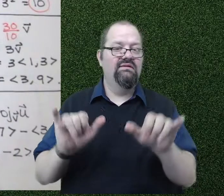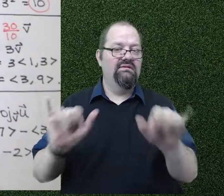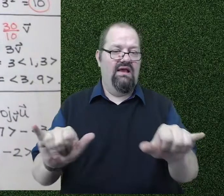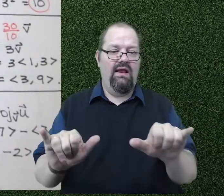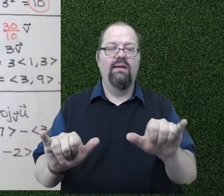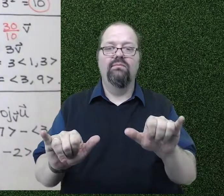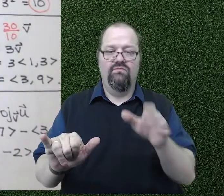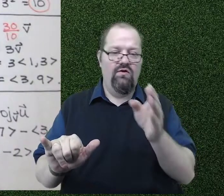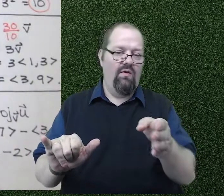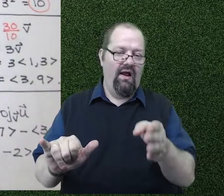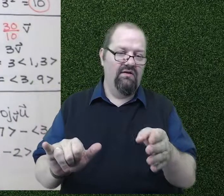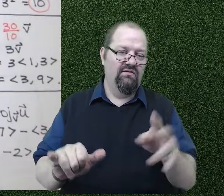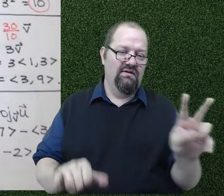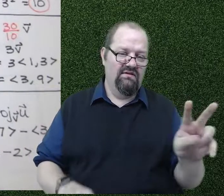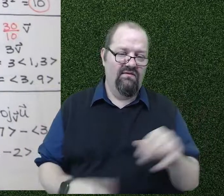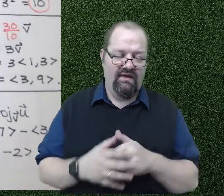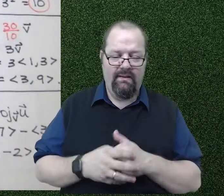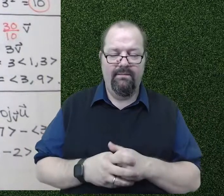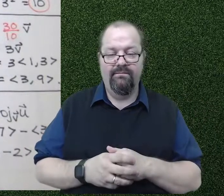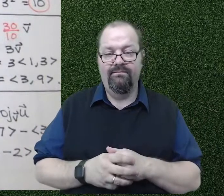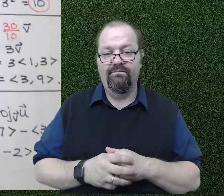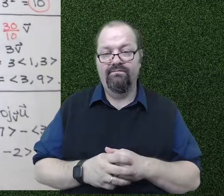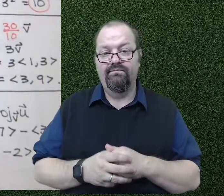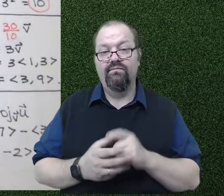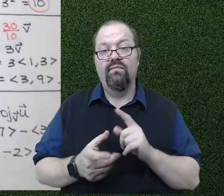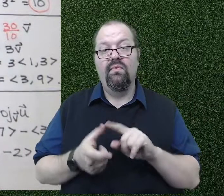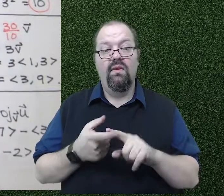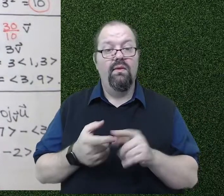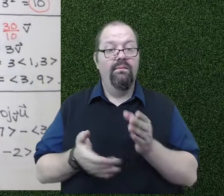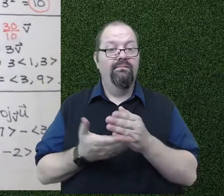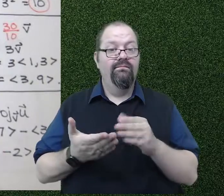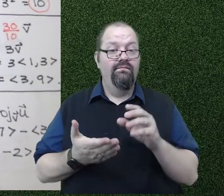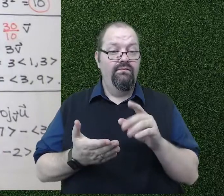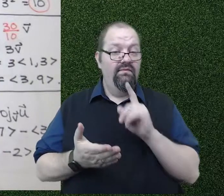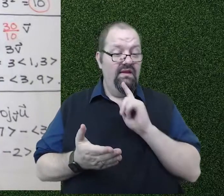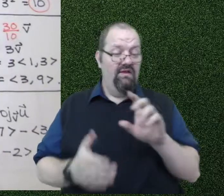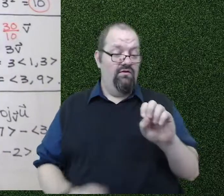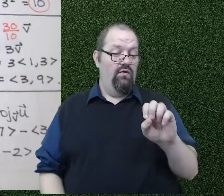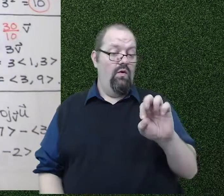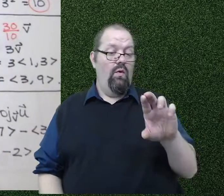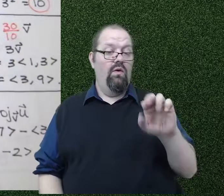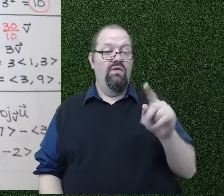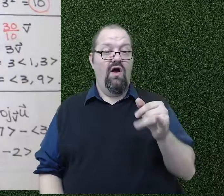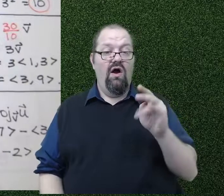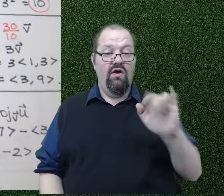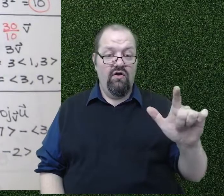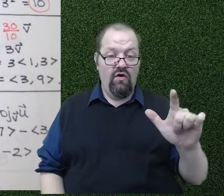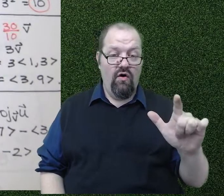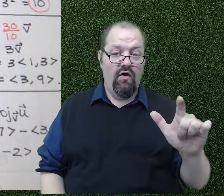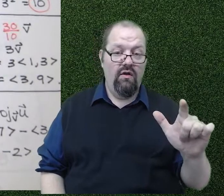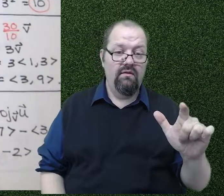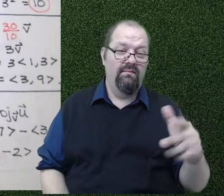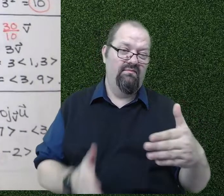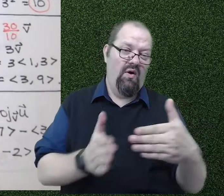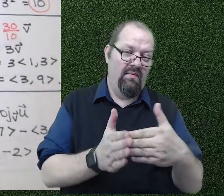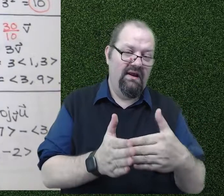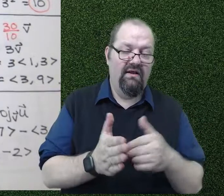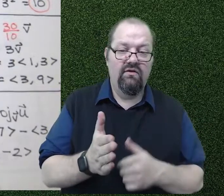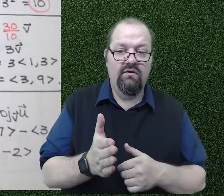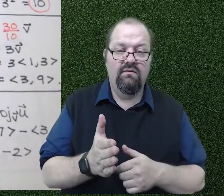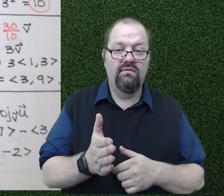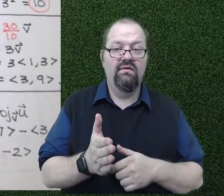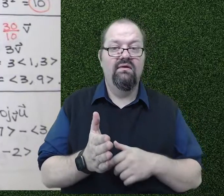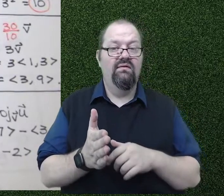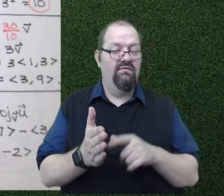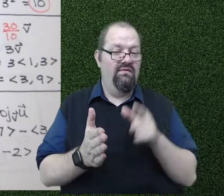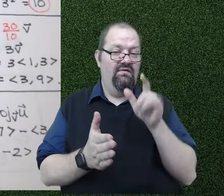V. And then the part of U that's orthogonal to V, that's everything else. It's the part that you'd have